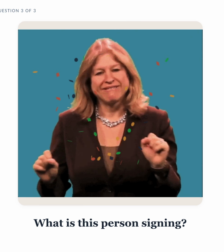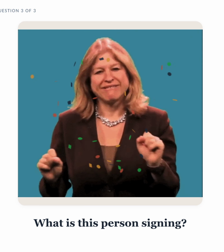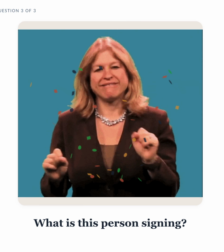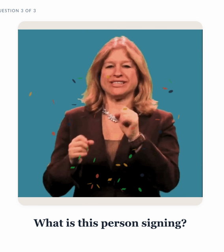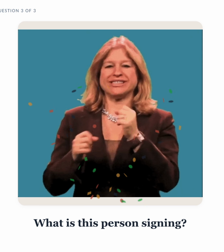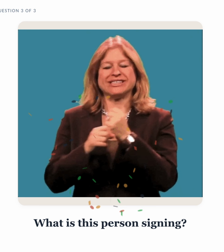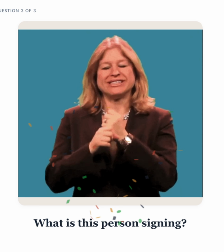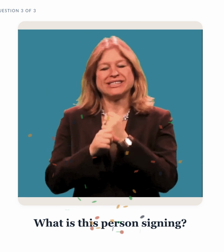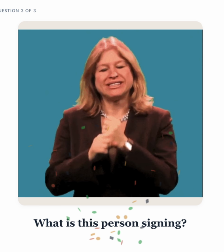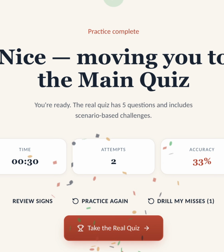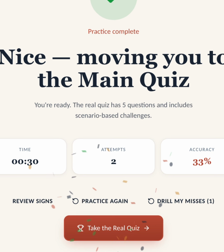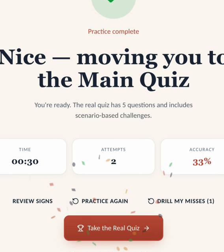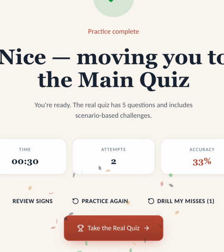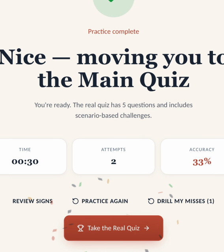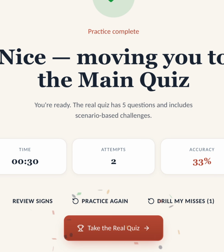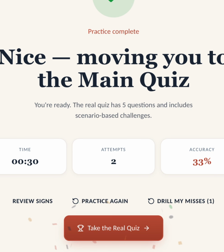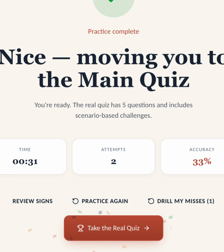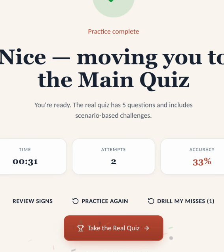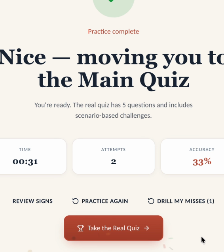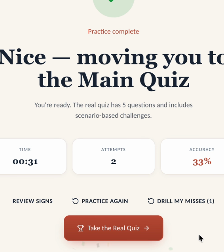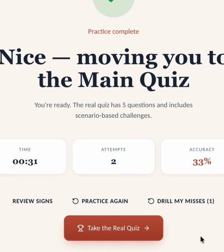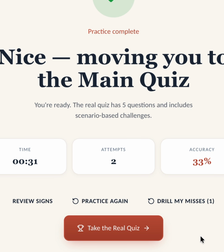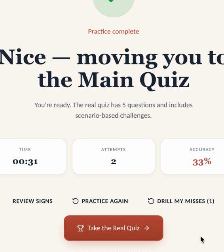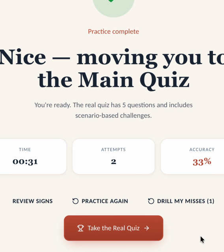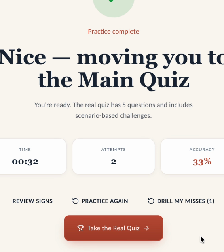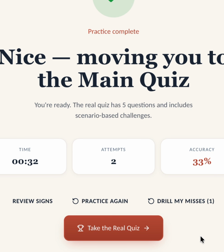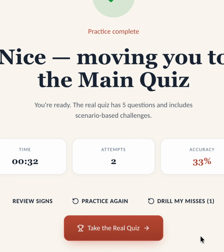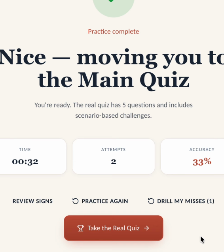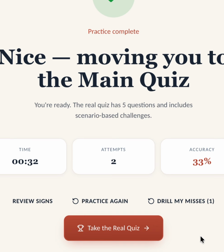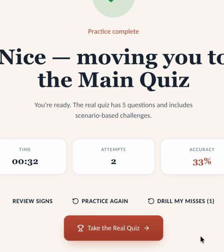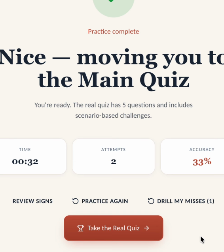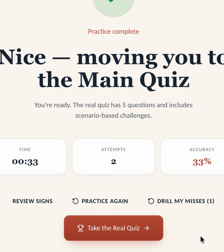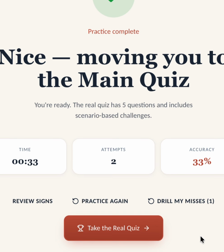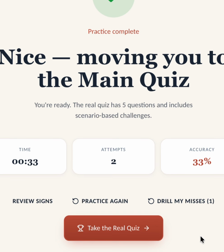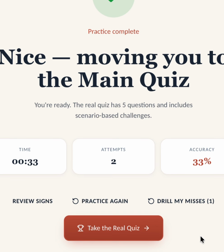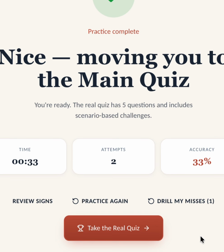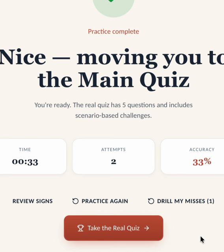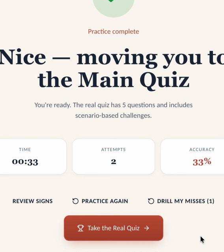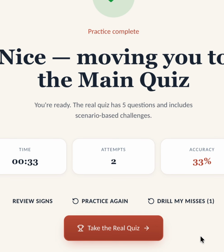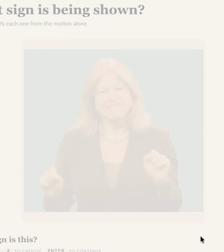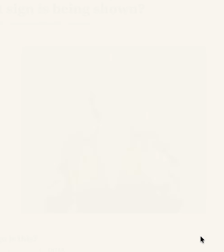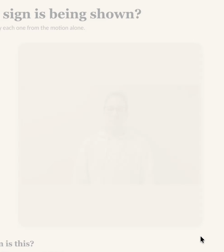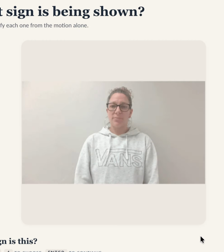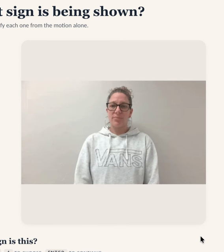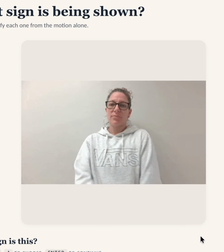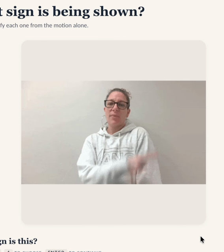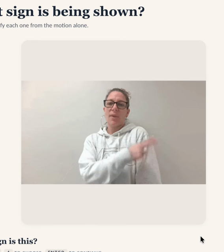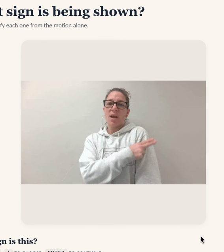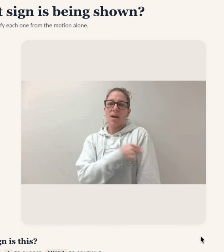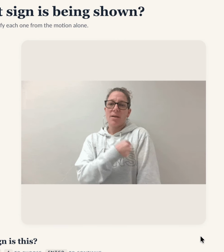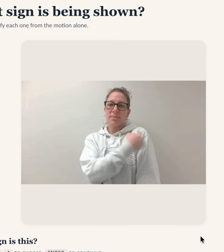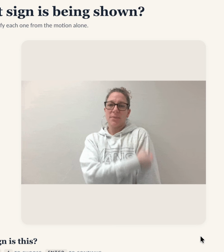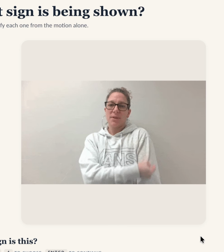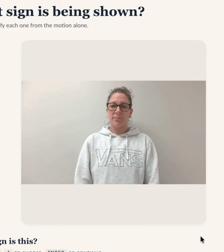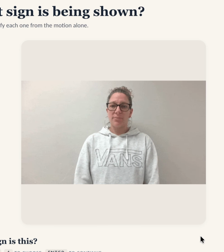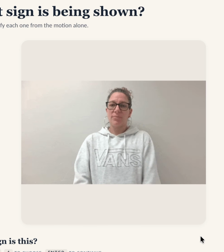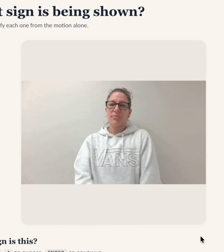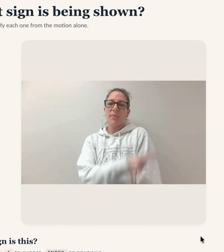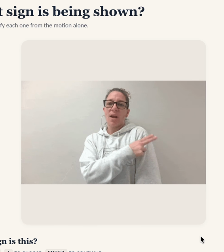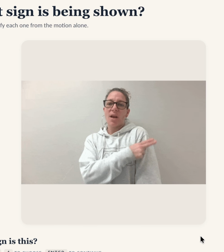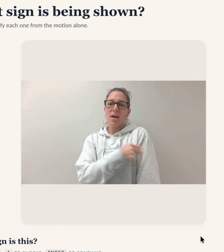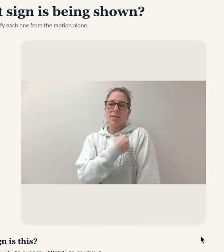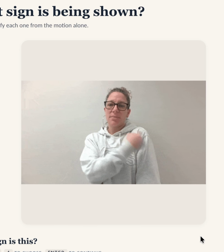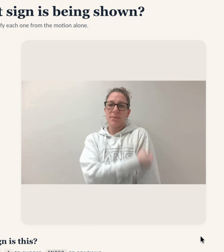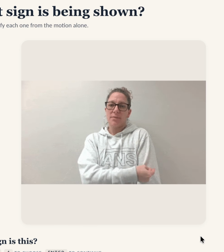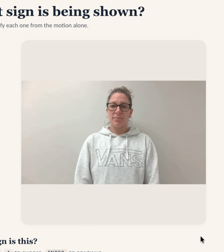go ahead and click save, right? Here, after completing a practice quiz and you're confident, you can go to the